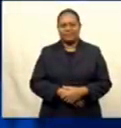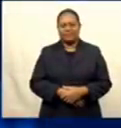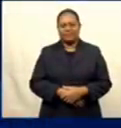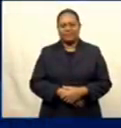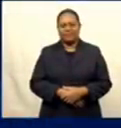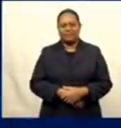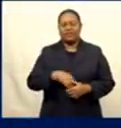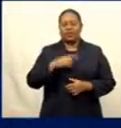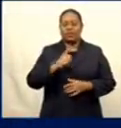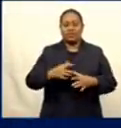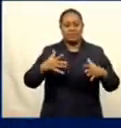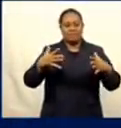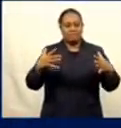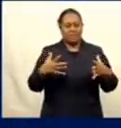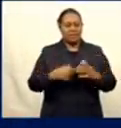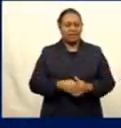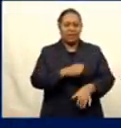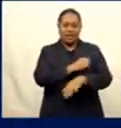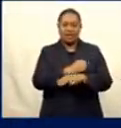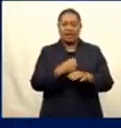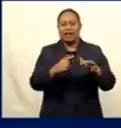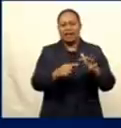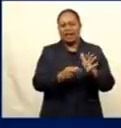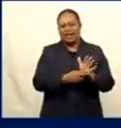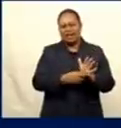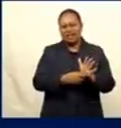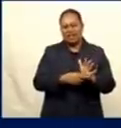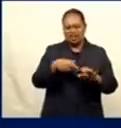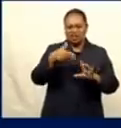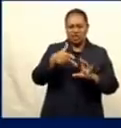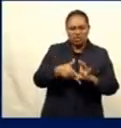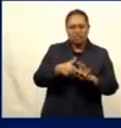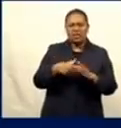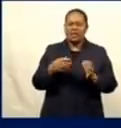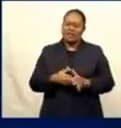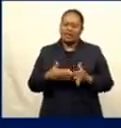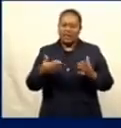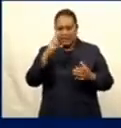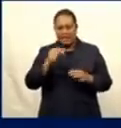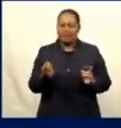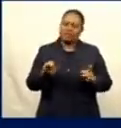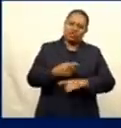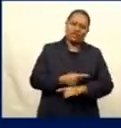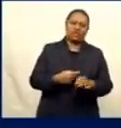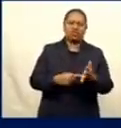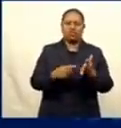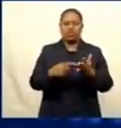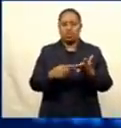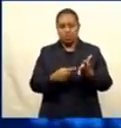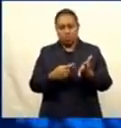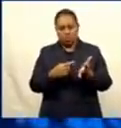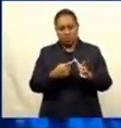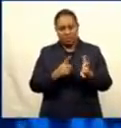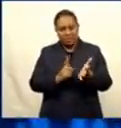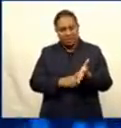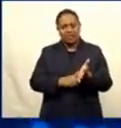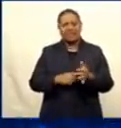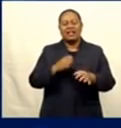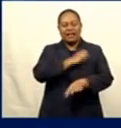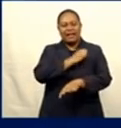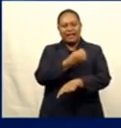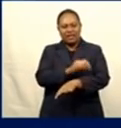One of the largest energy companies in the region, Total, has officially changed its name to Total Energies as part of the efforts